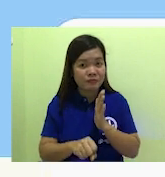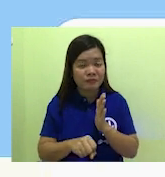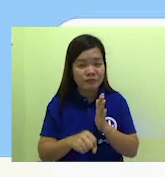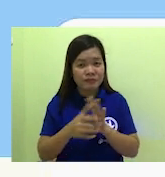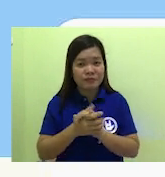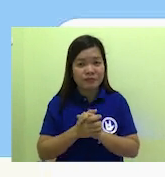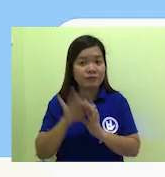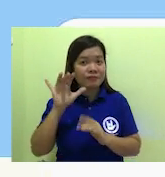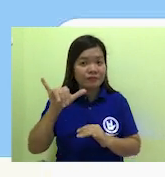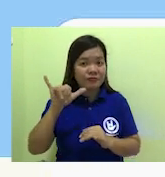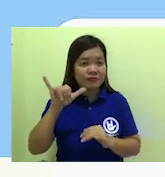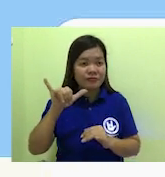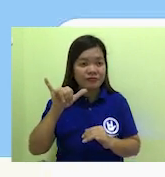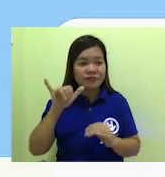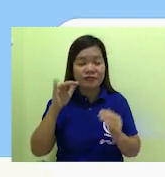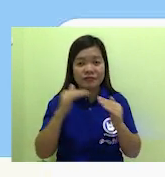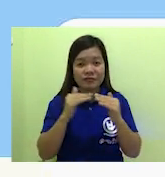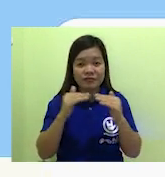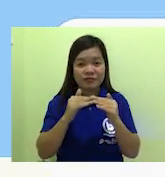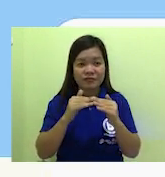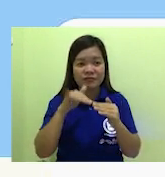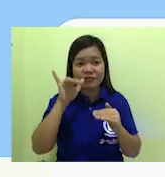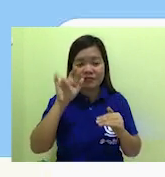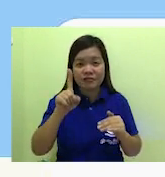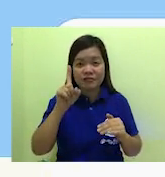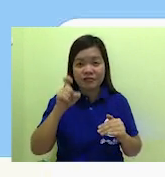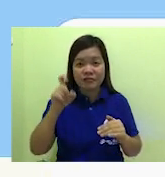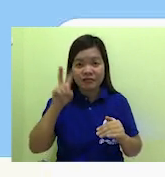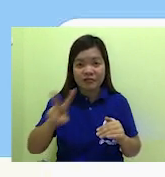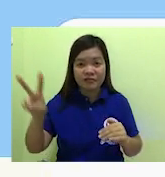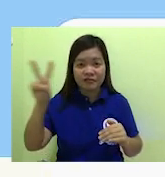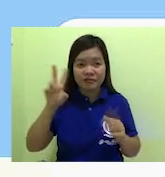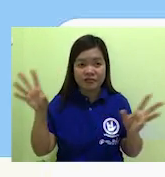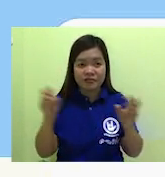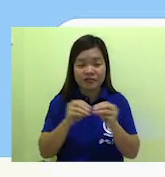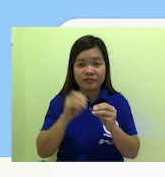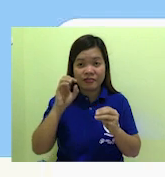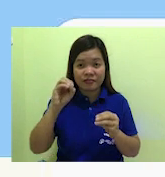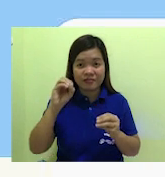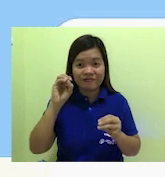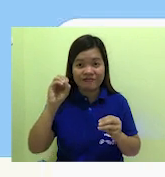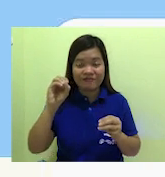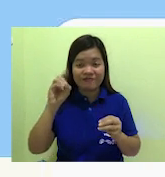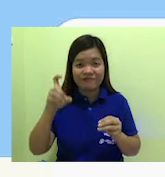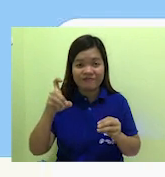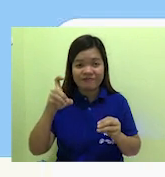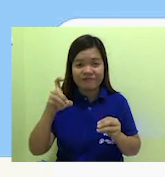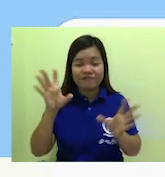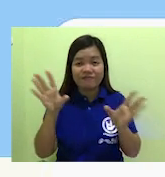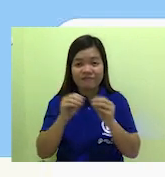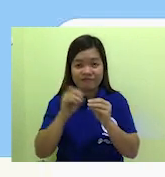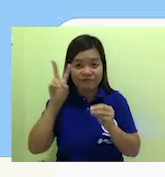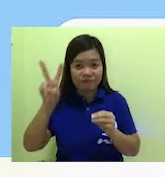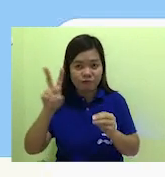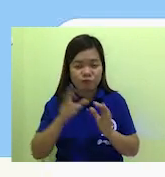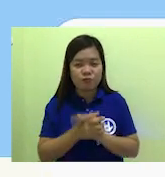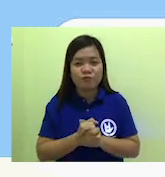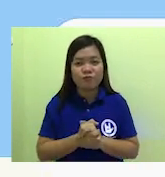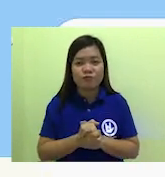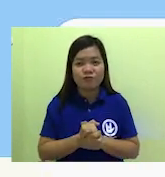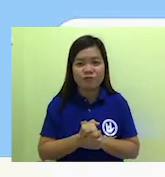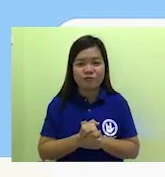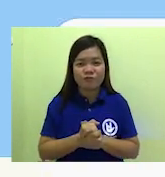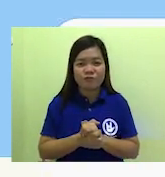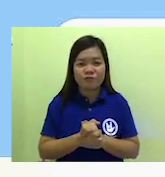So, y equals 1x squared plus 0x plus